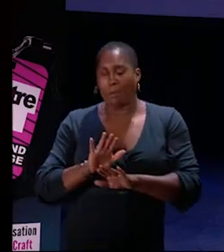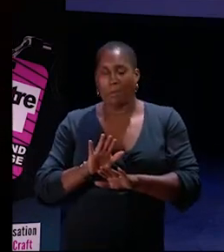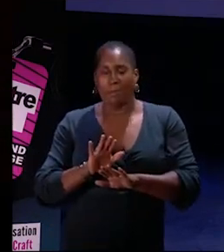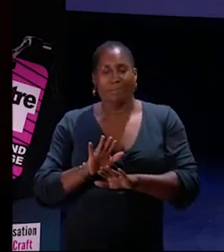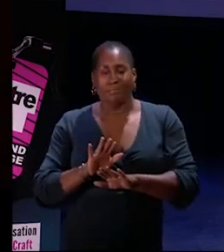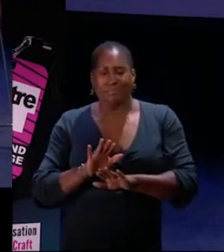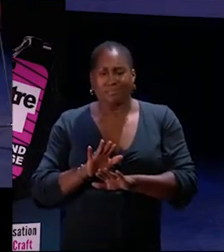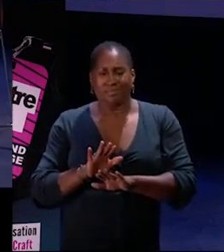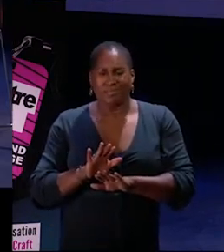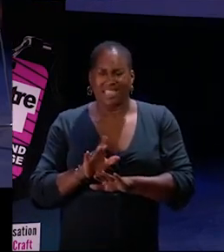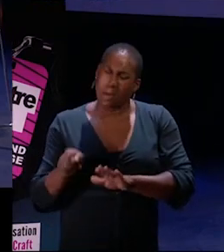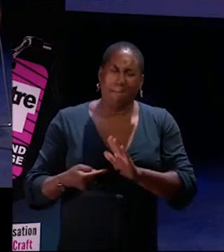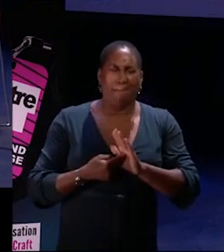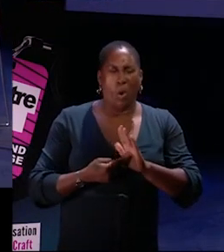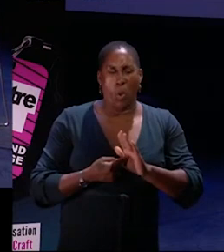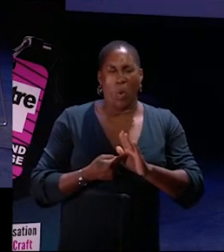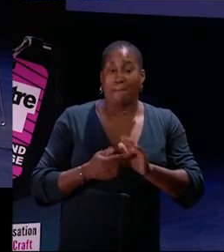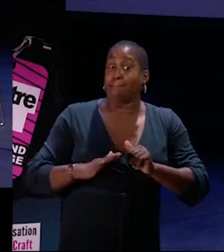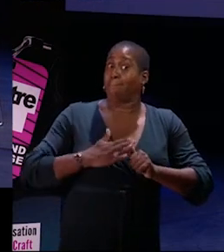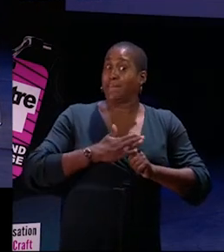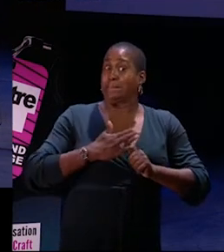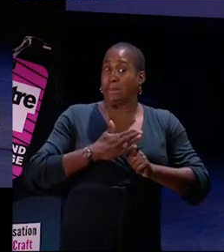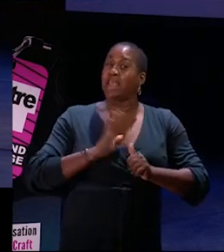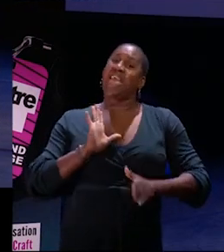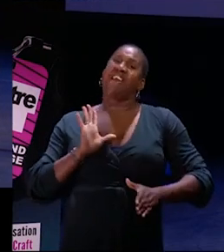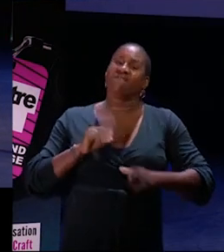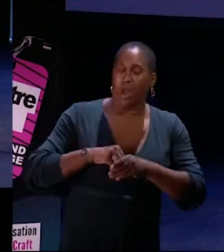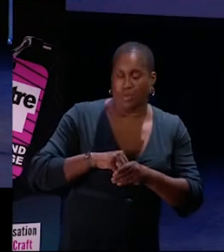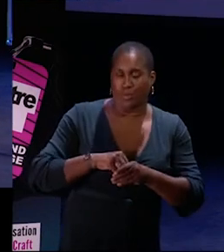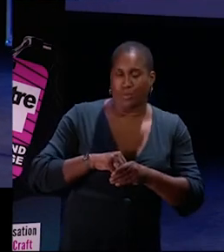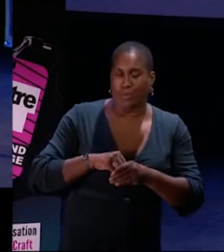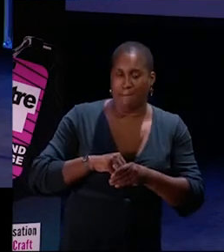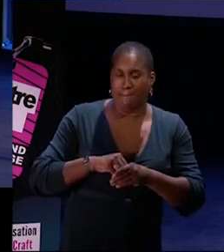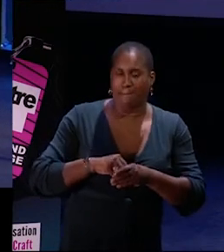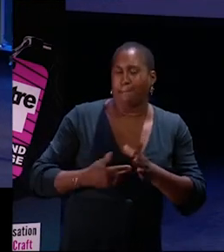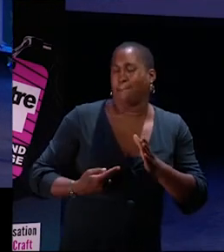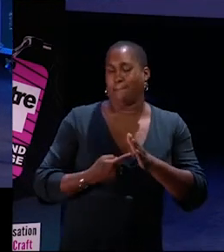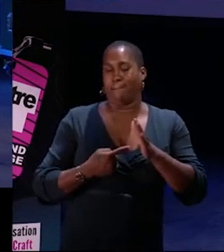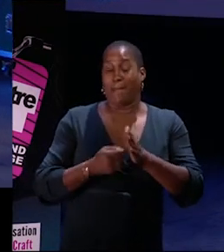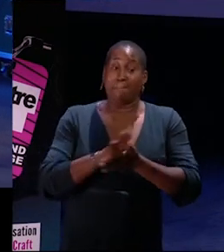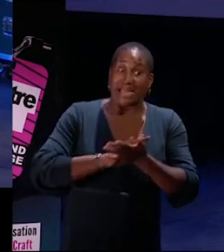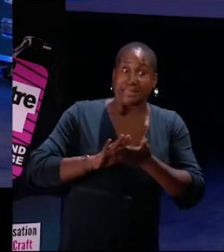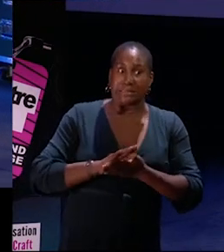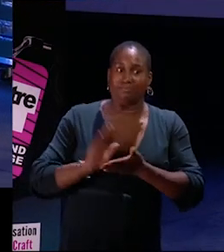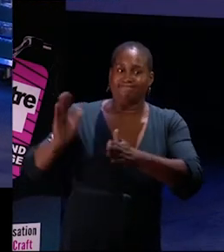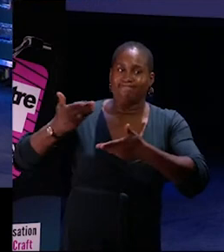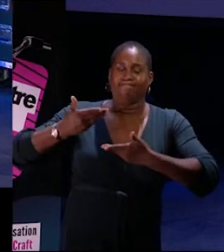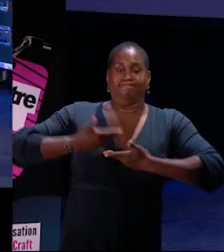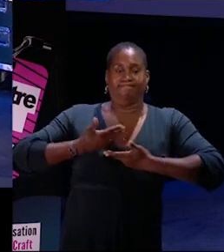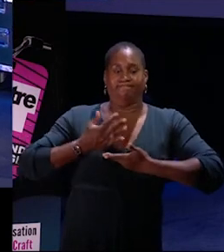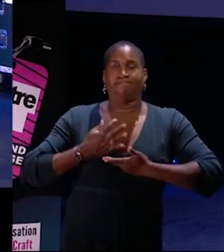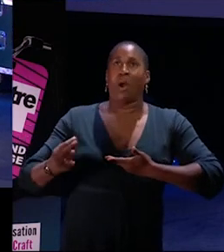that's not essential at this stage, but just get involved, because once you get involved, then you have the opportunity of springboarding and